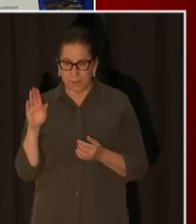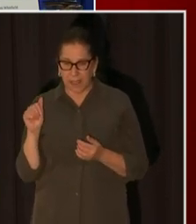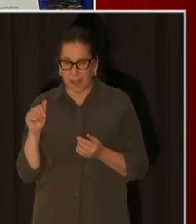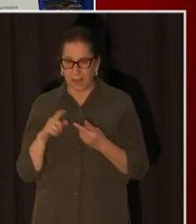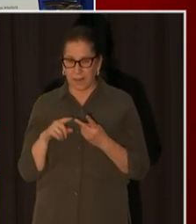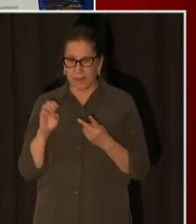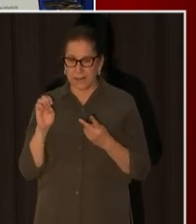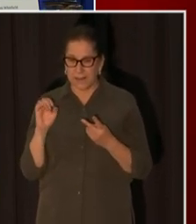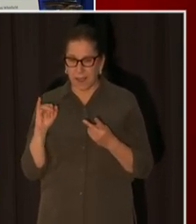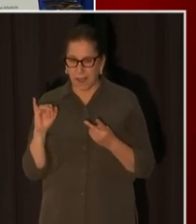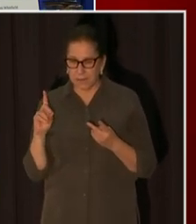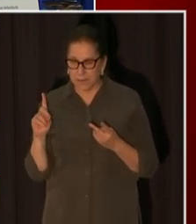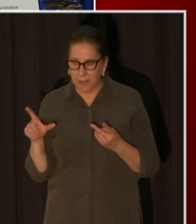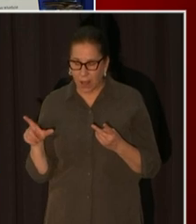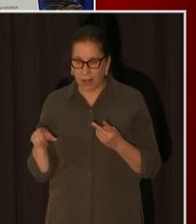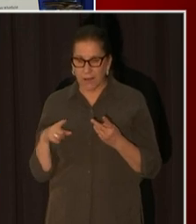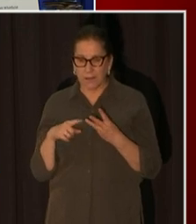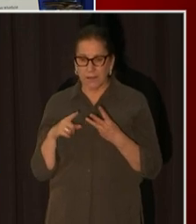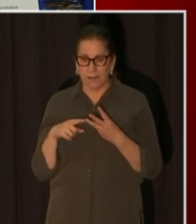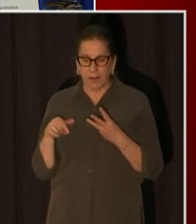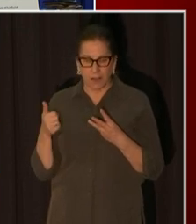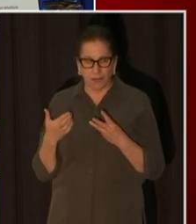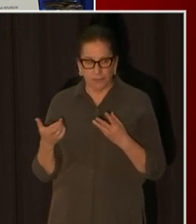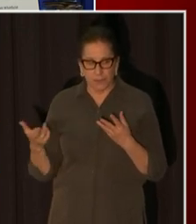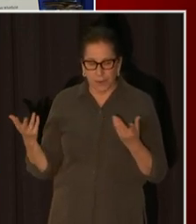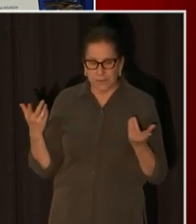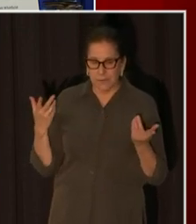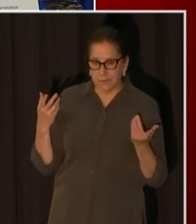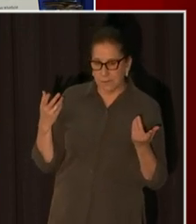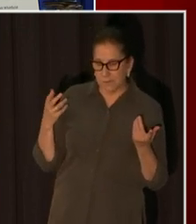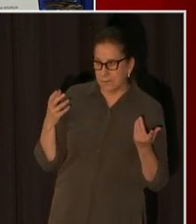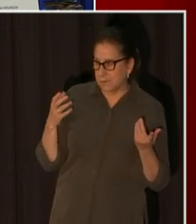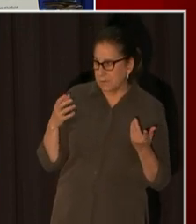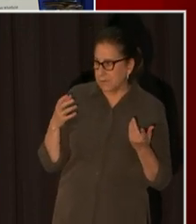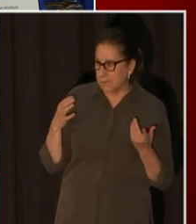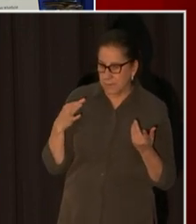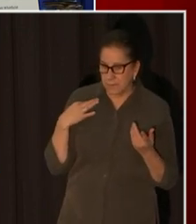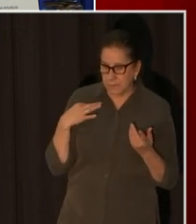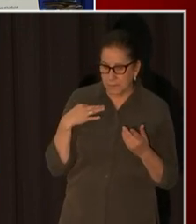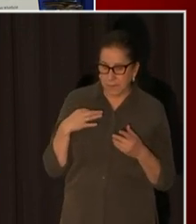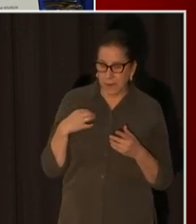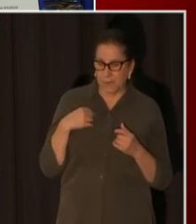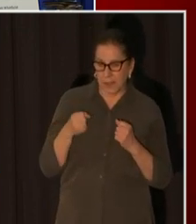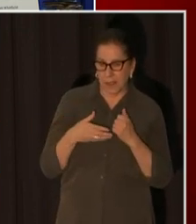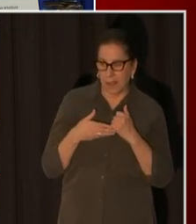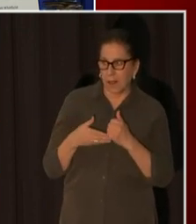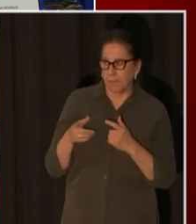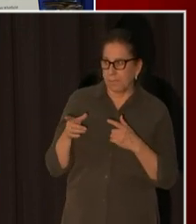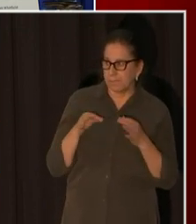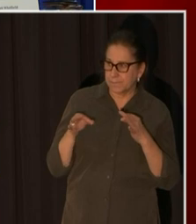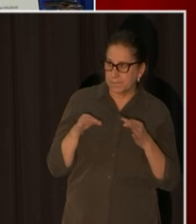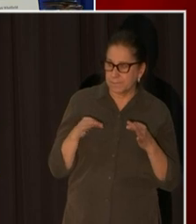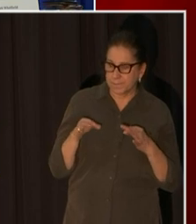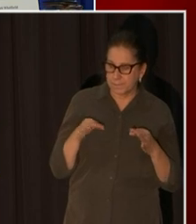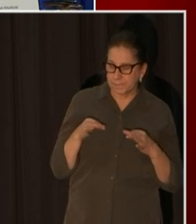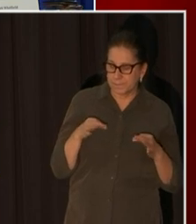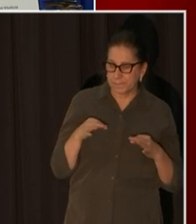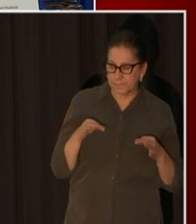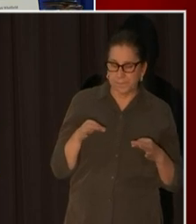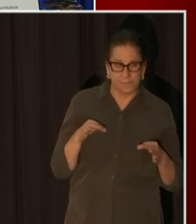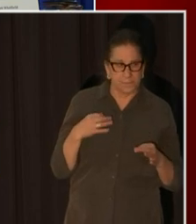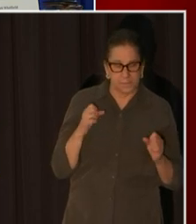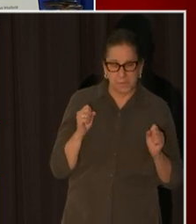me the program was closed when it wasn't even the deadline time. Okay. It was and like I'm a sorry day about